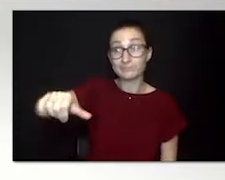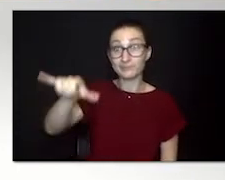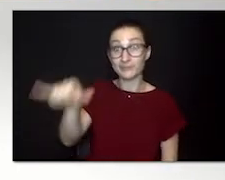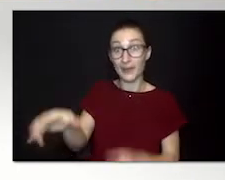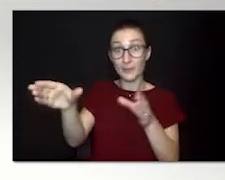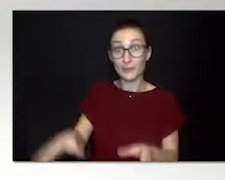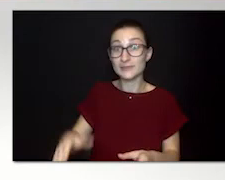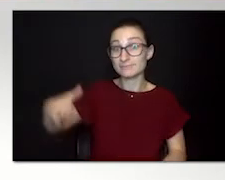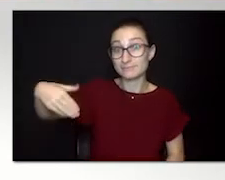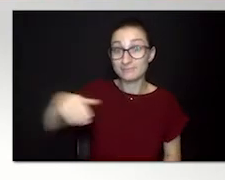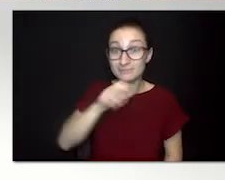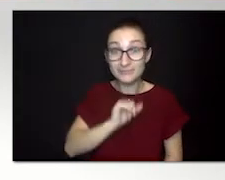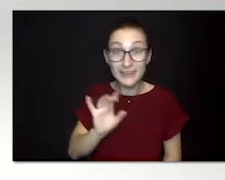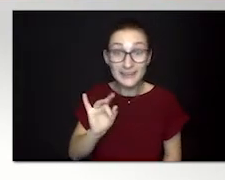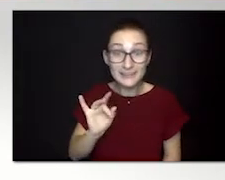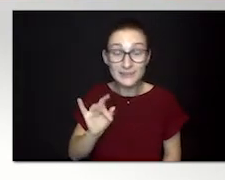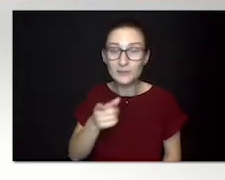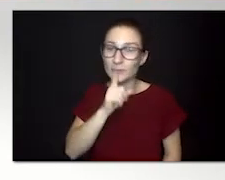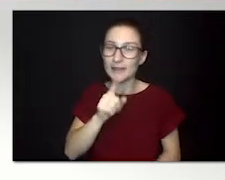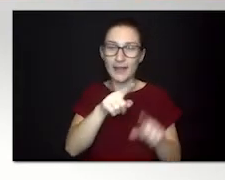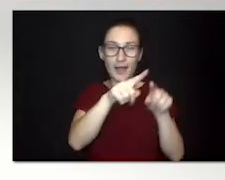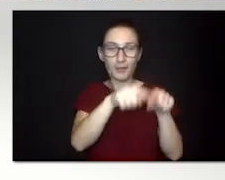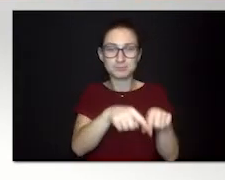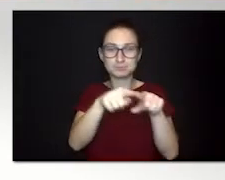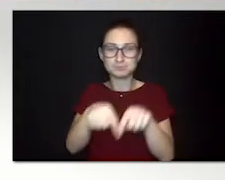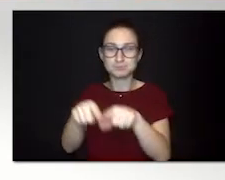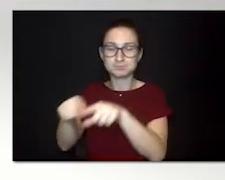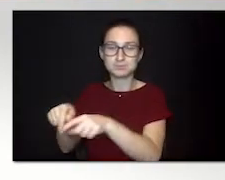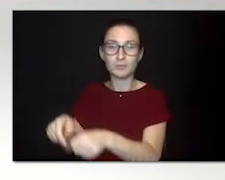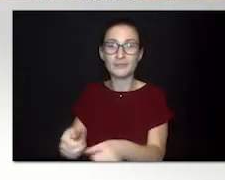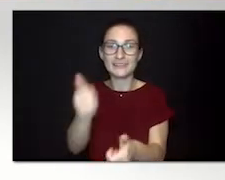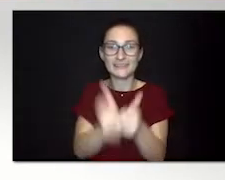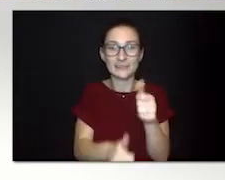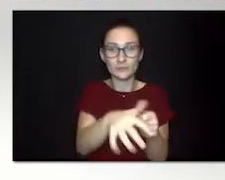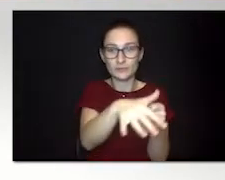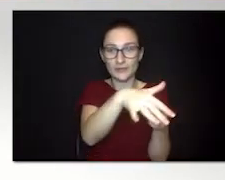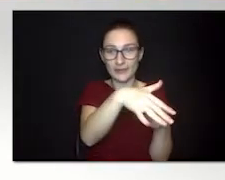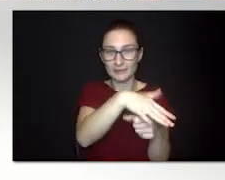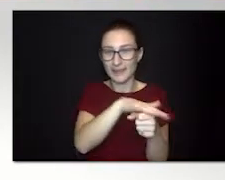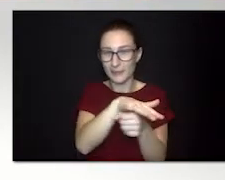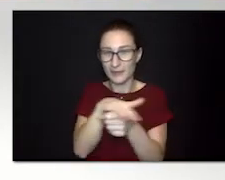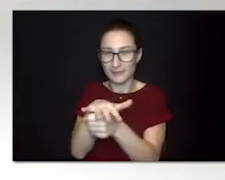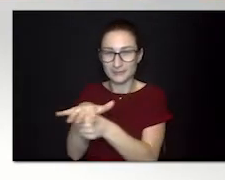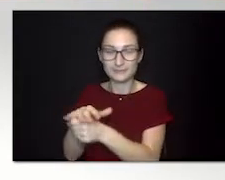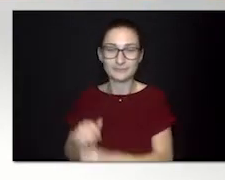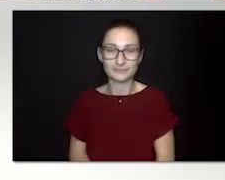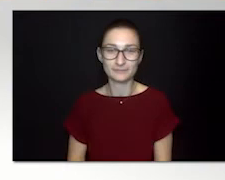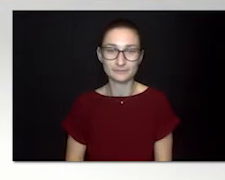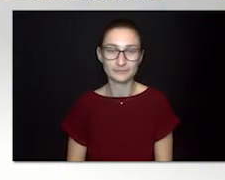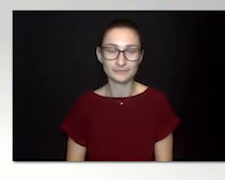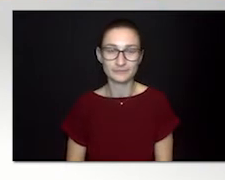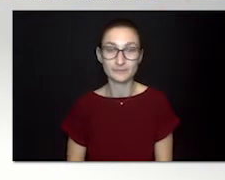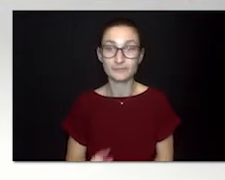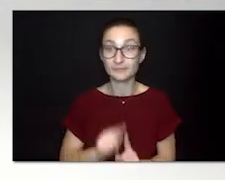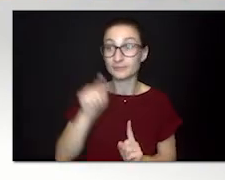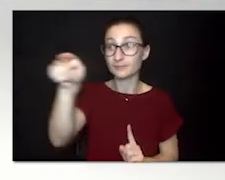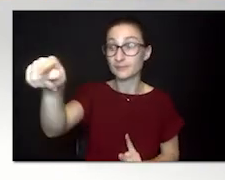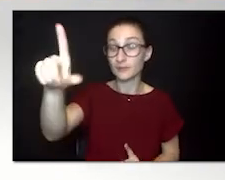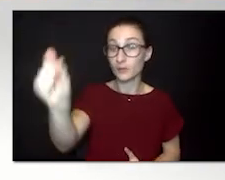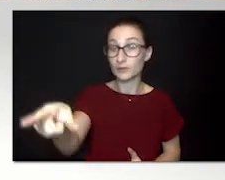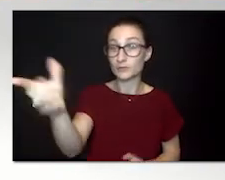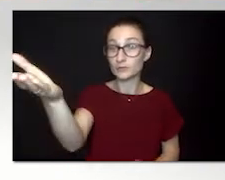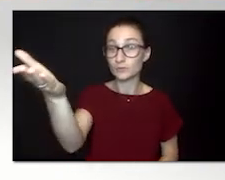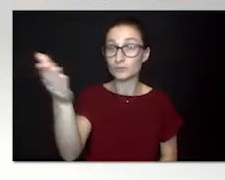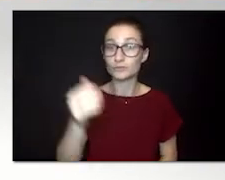ward is not 18. So that's a county by county specific question that would have to be dealt with. Over there?